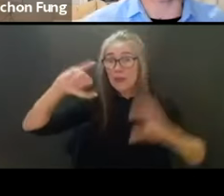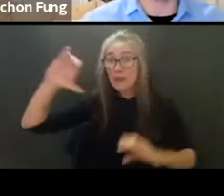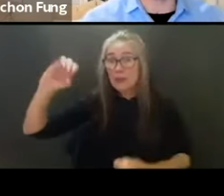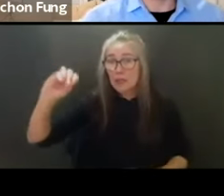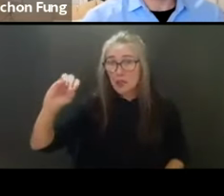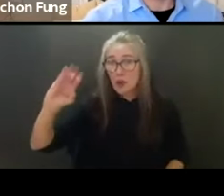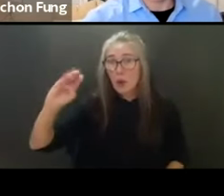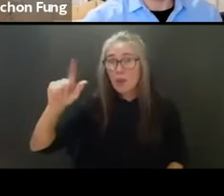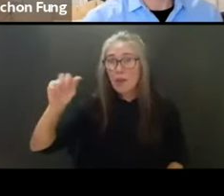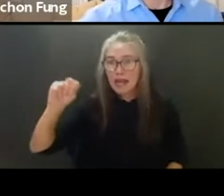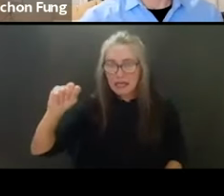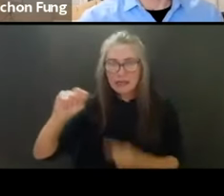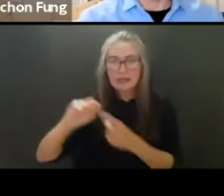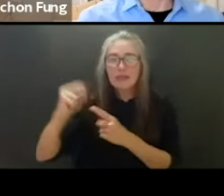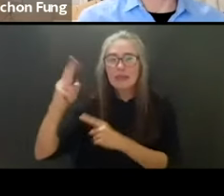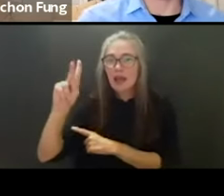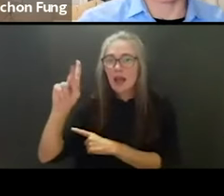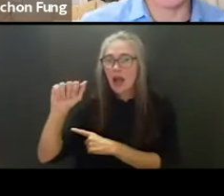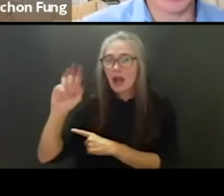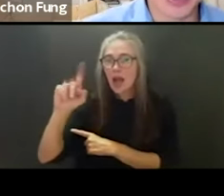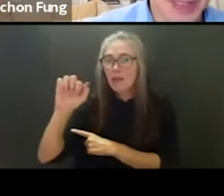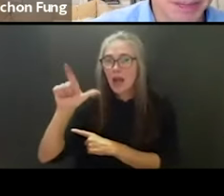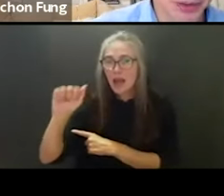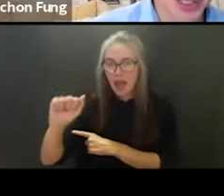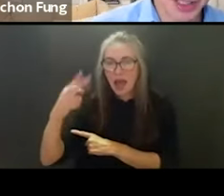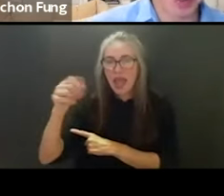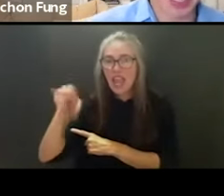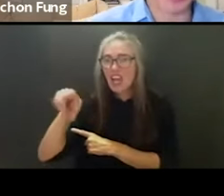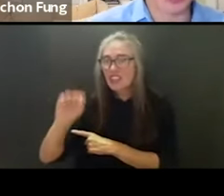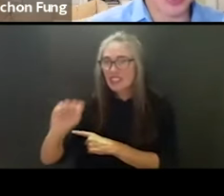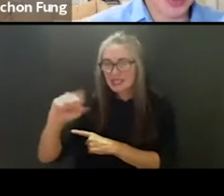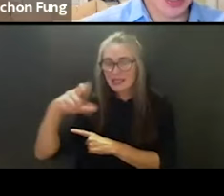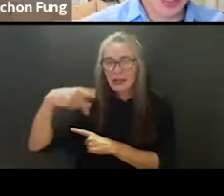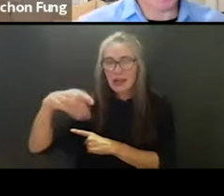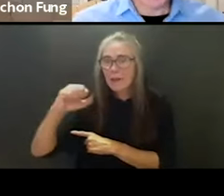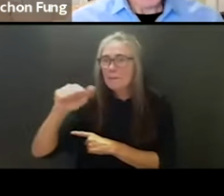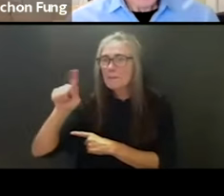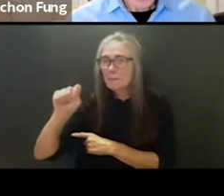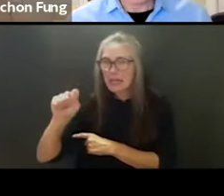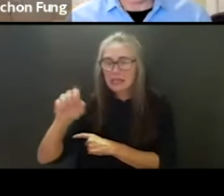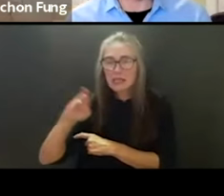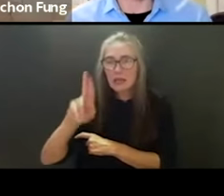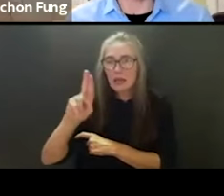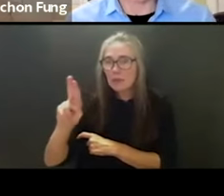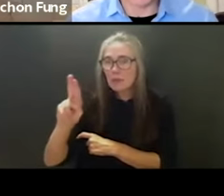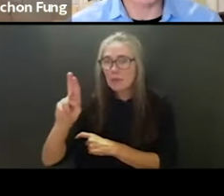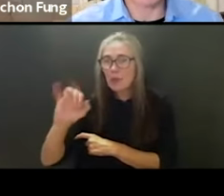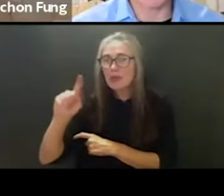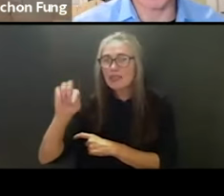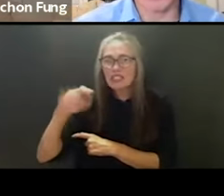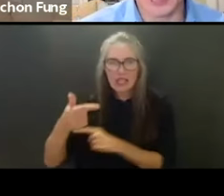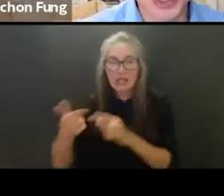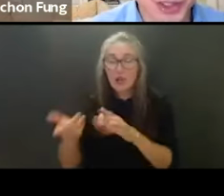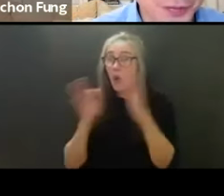might go from Joe Biden to Kamala Harris to Pete Buttigieg perhaps. The post trump right